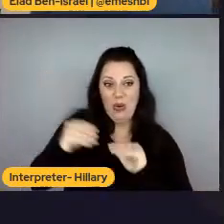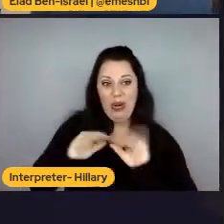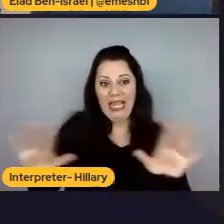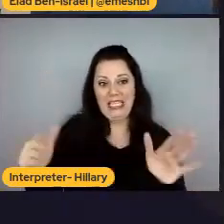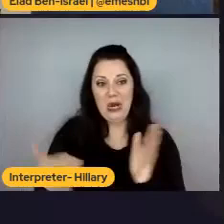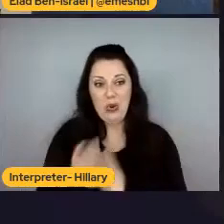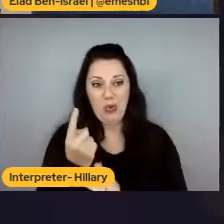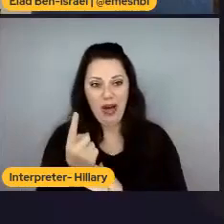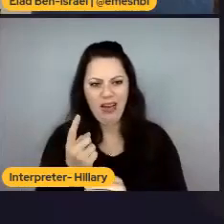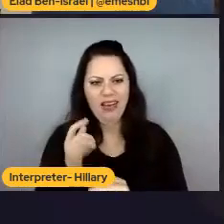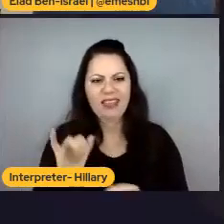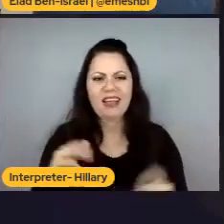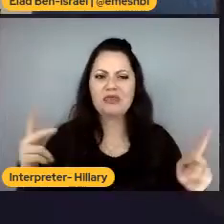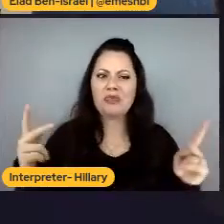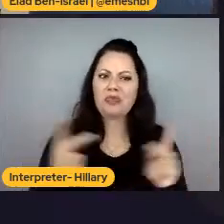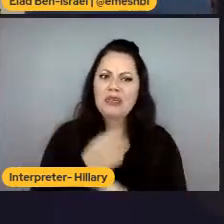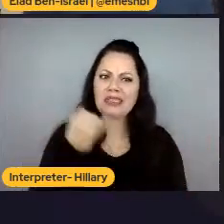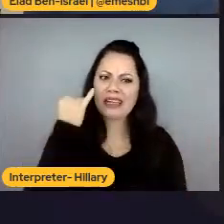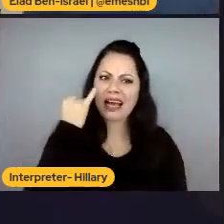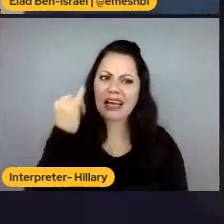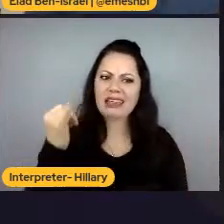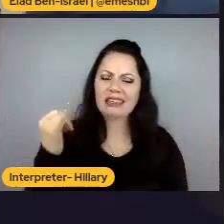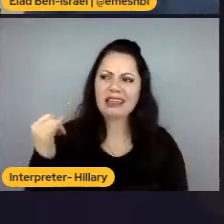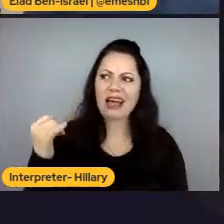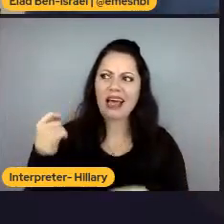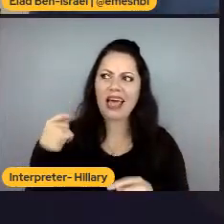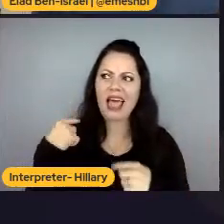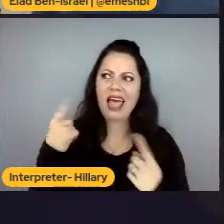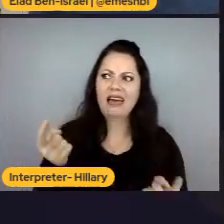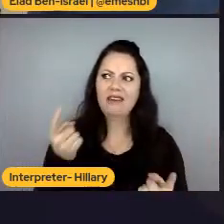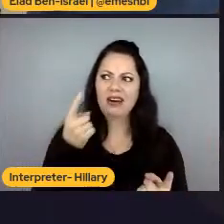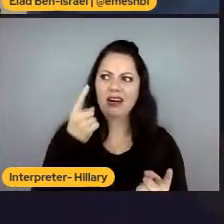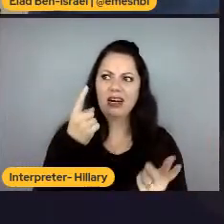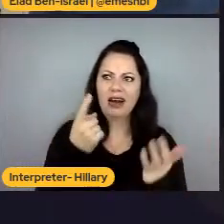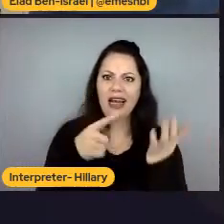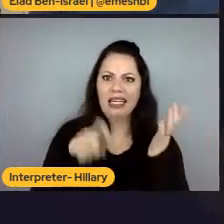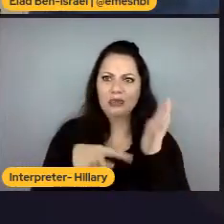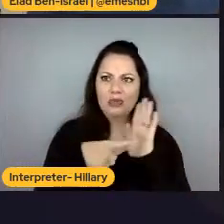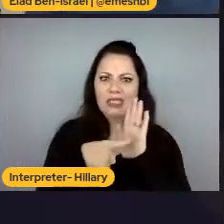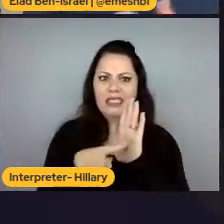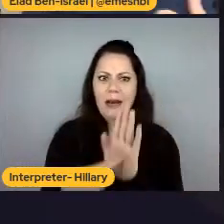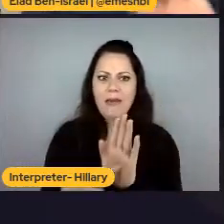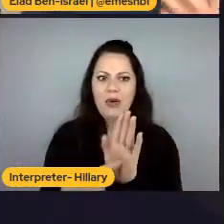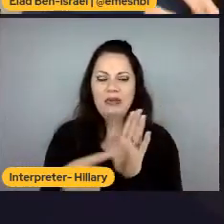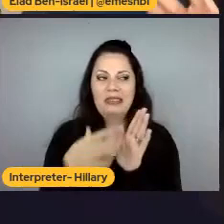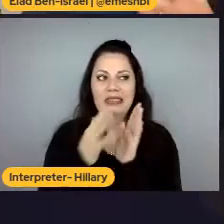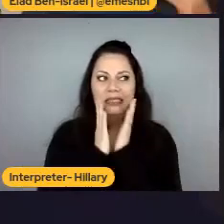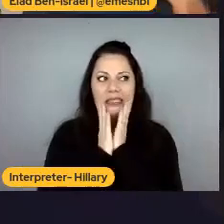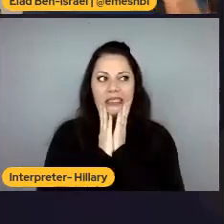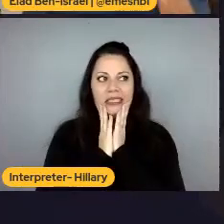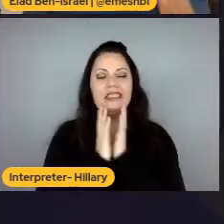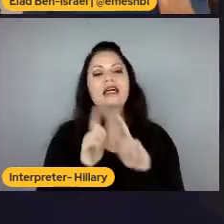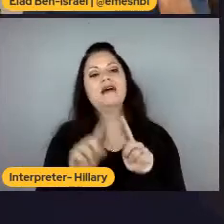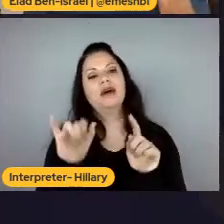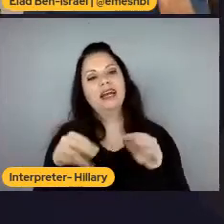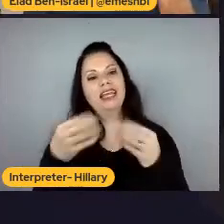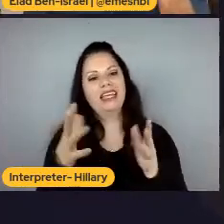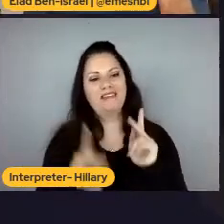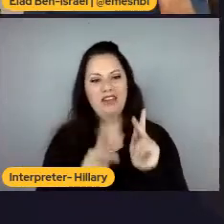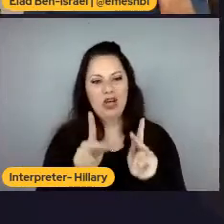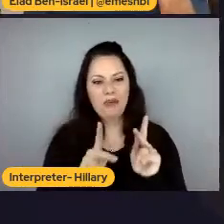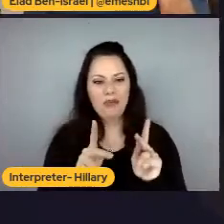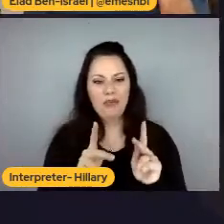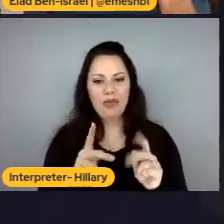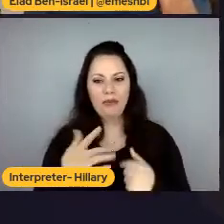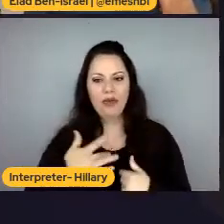the worst idea ever in demo land. But I think it gives people a little bit of a